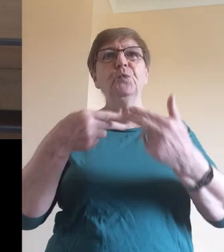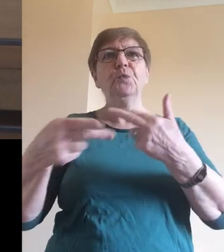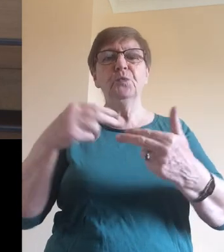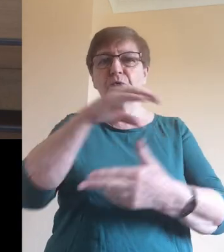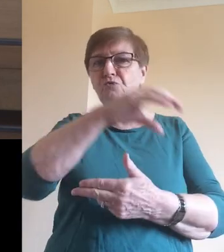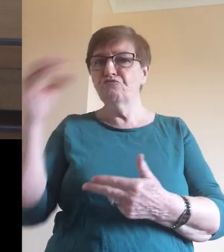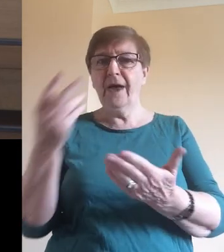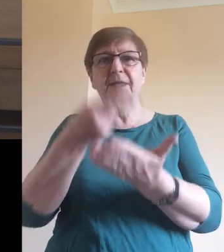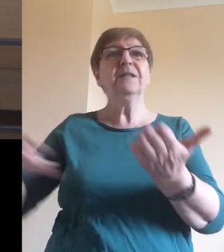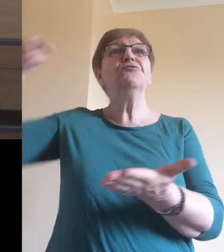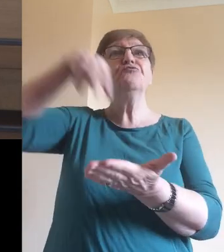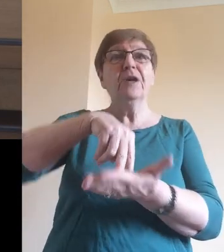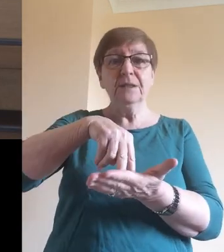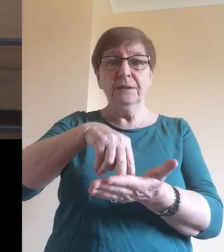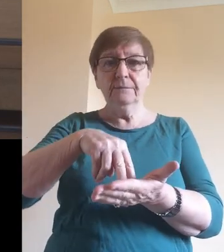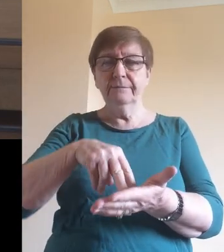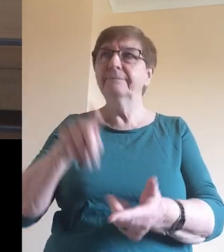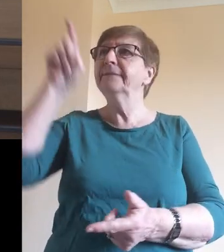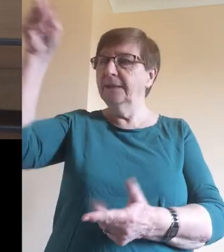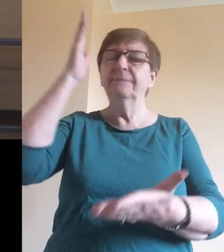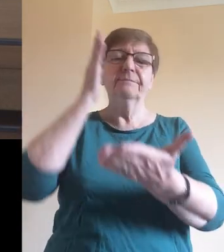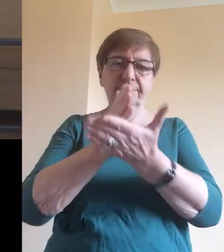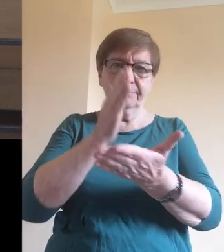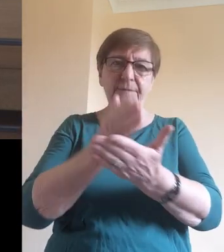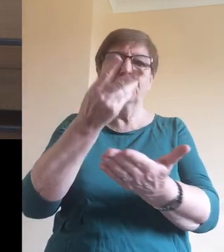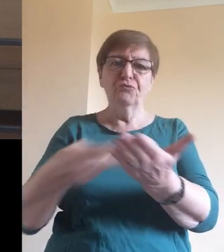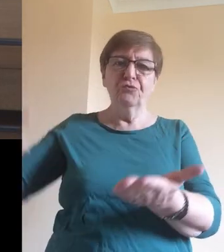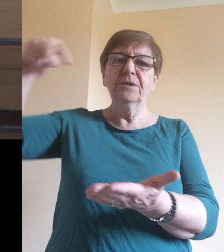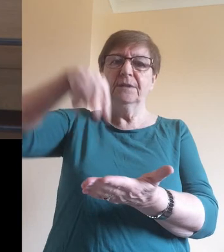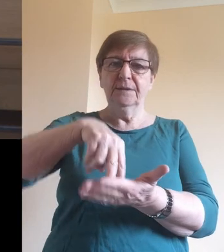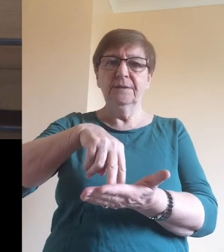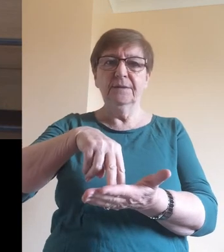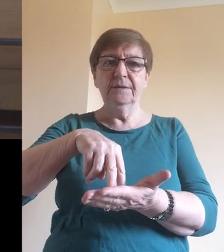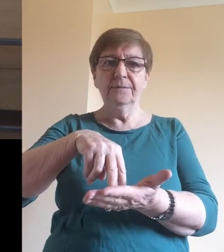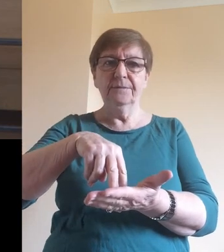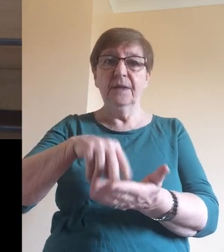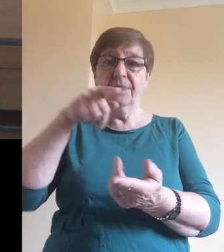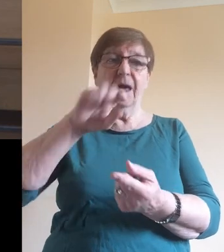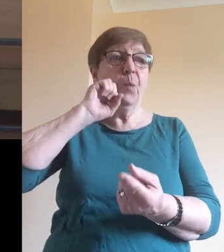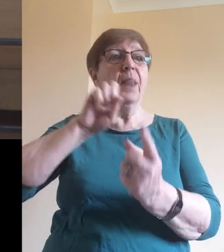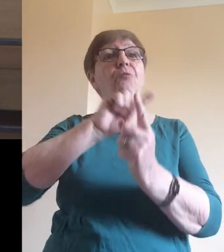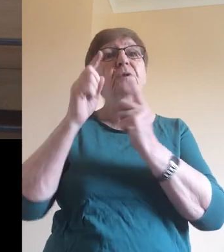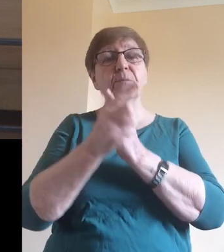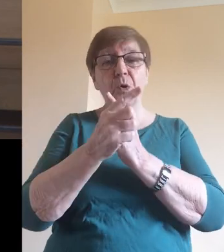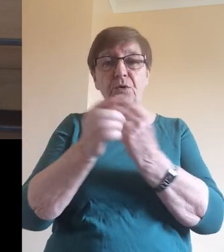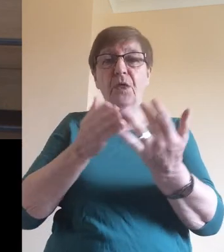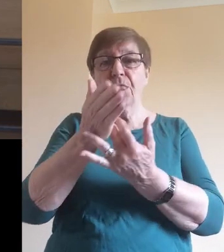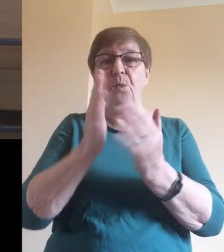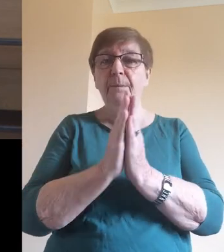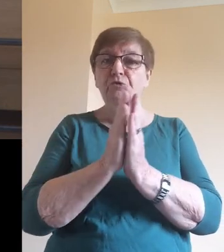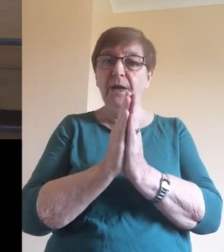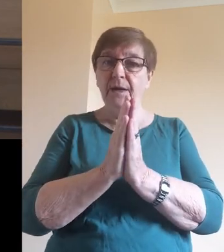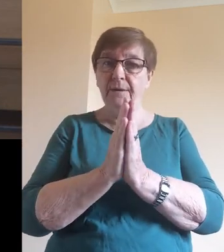risen. He is risen indeed. And that will be the response during our opening